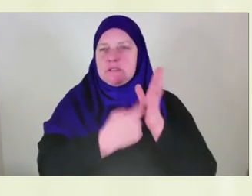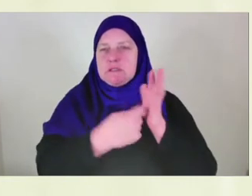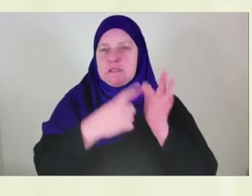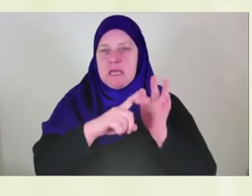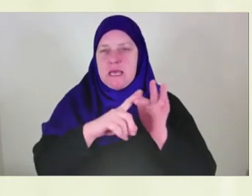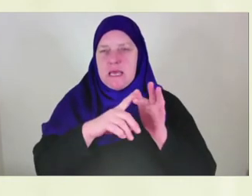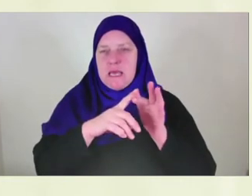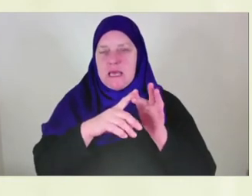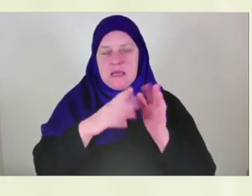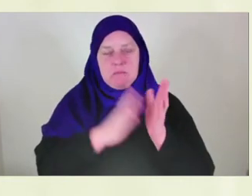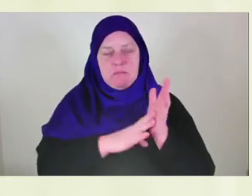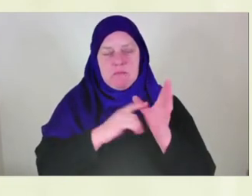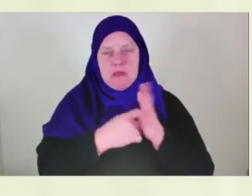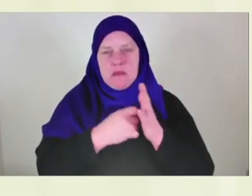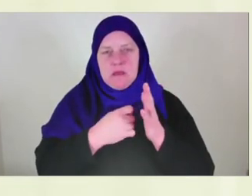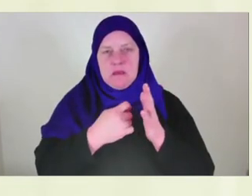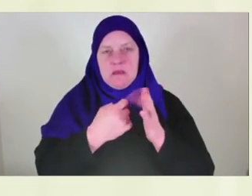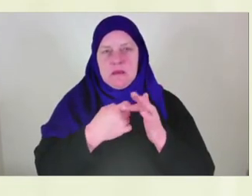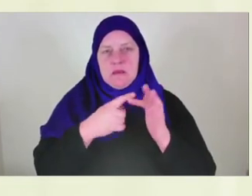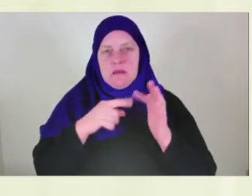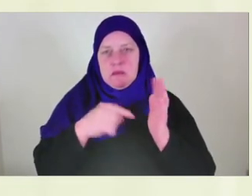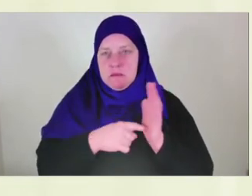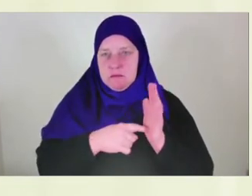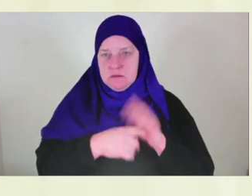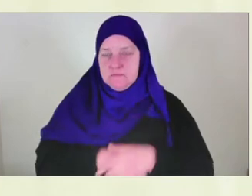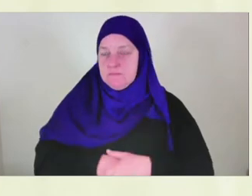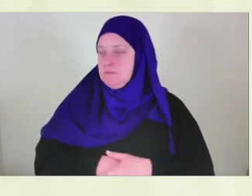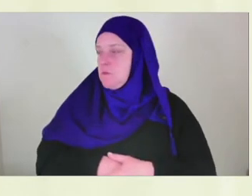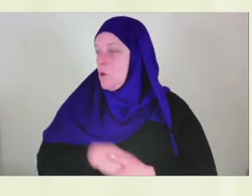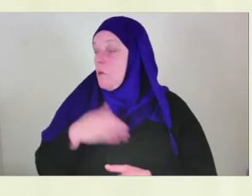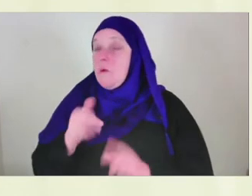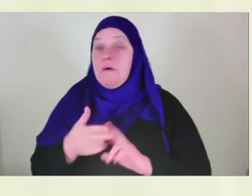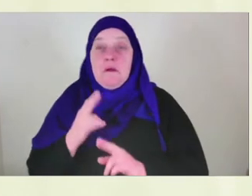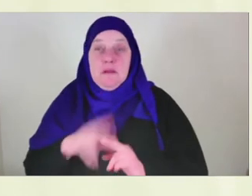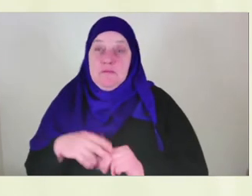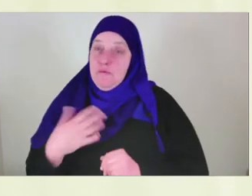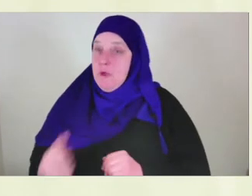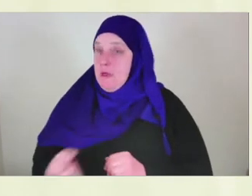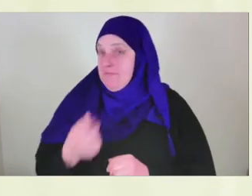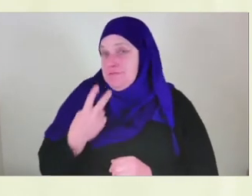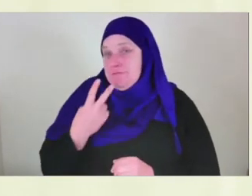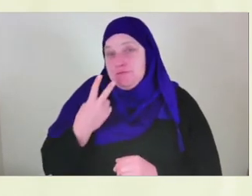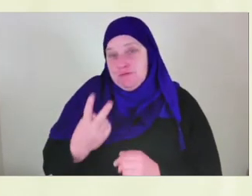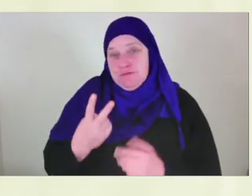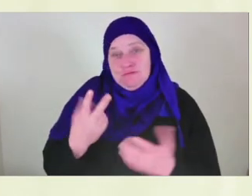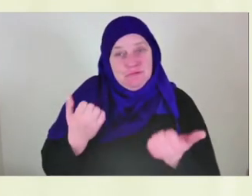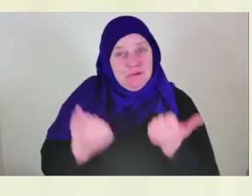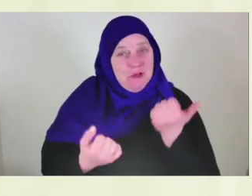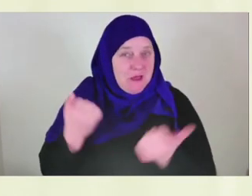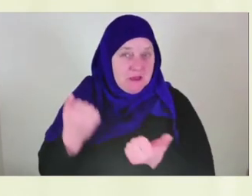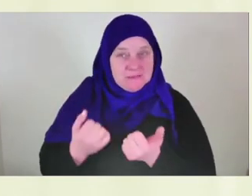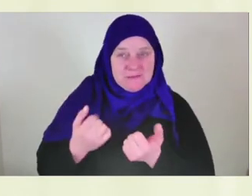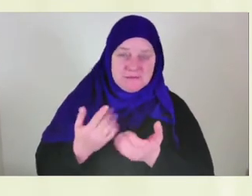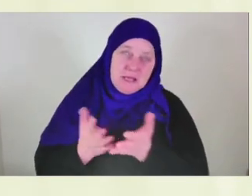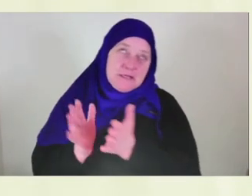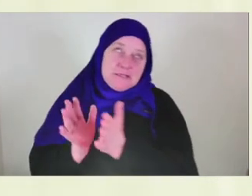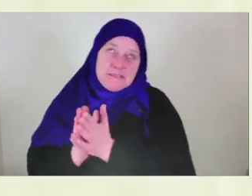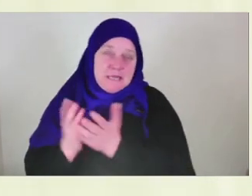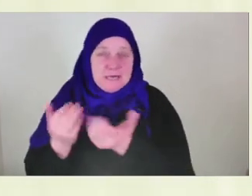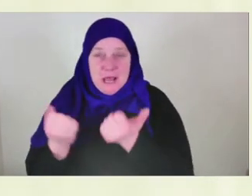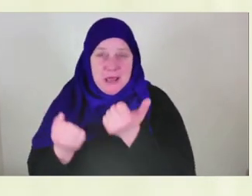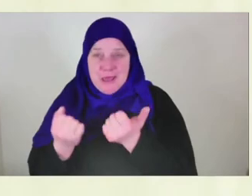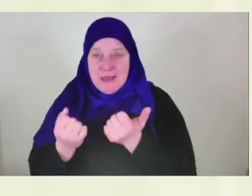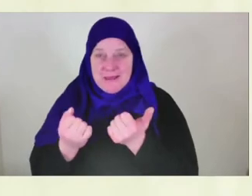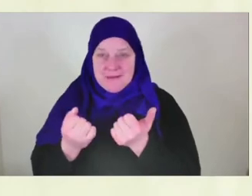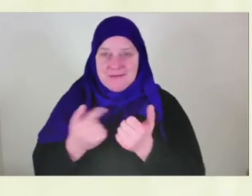properties. Or, for example, excess cars. You have a Sunday car. That's not considered something that's a necessity. If I just have a